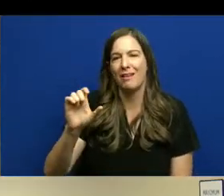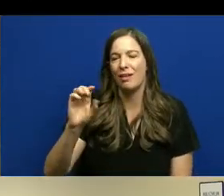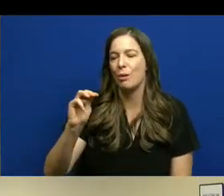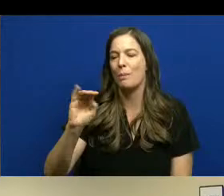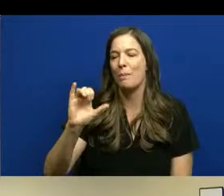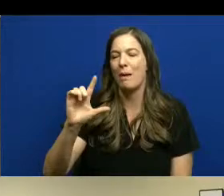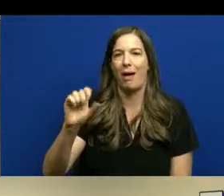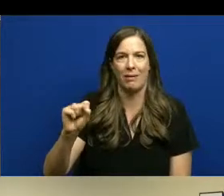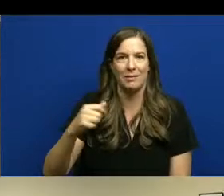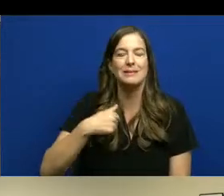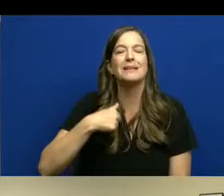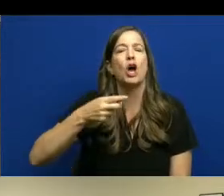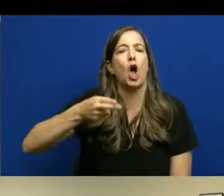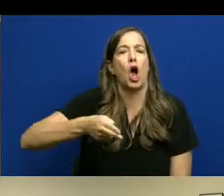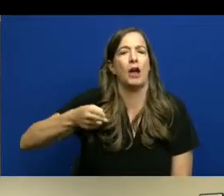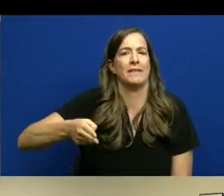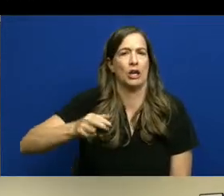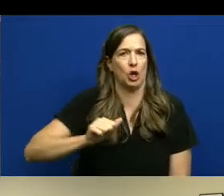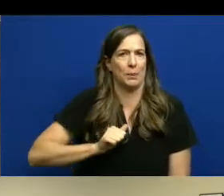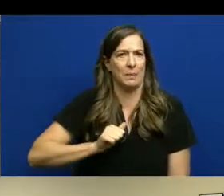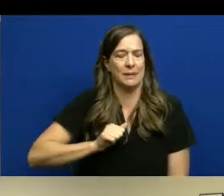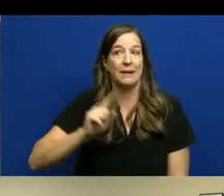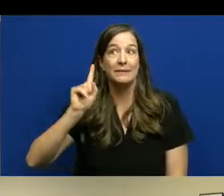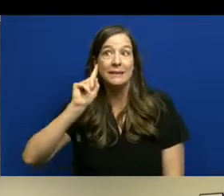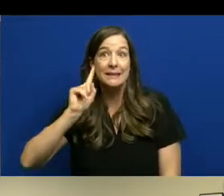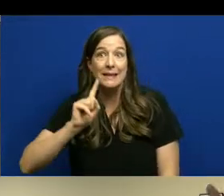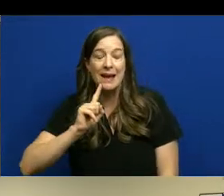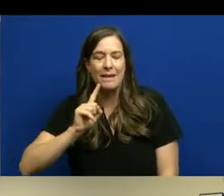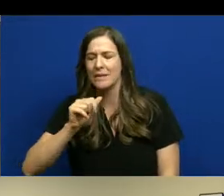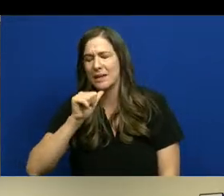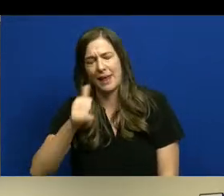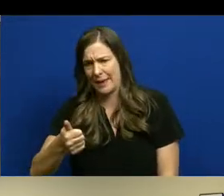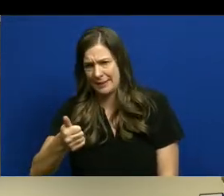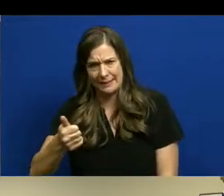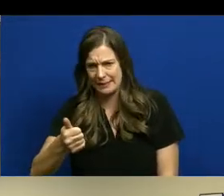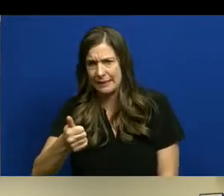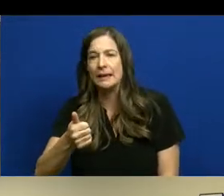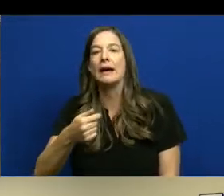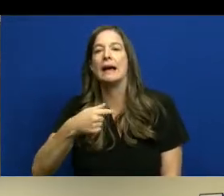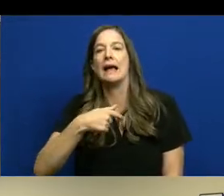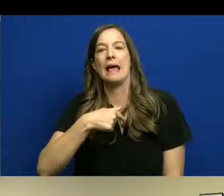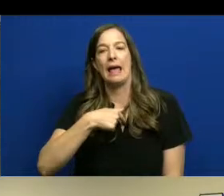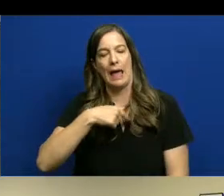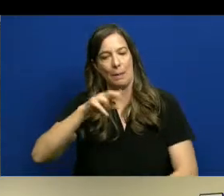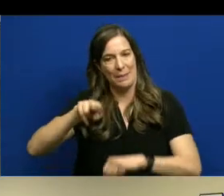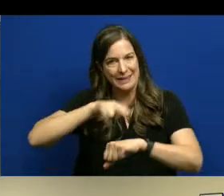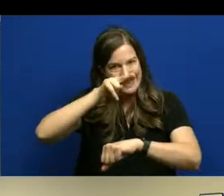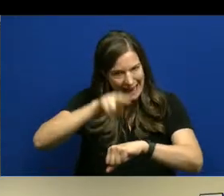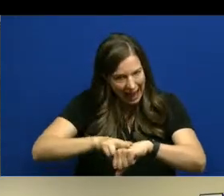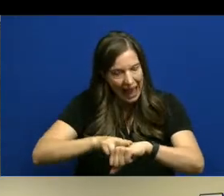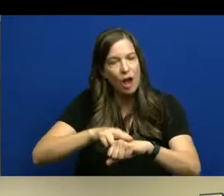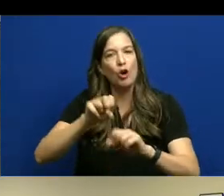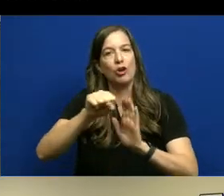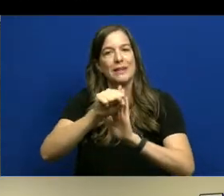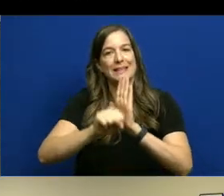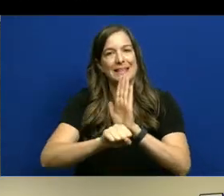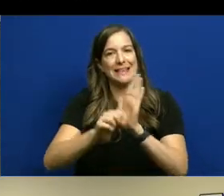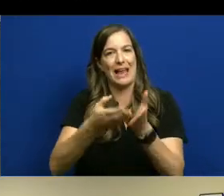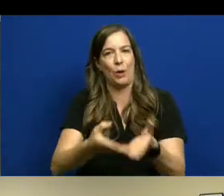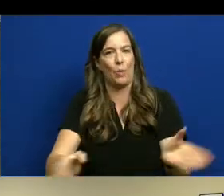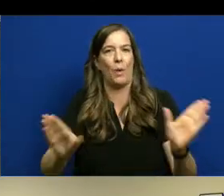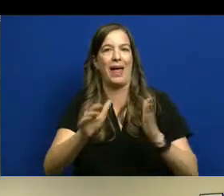hearing. I am not deaf. I am a national and state leader in the hard of